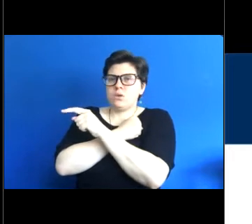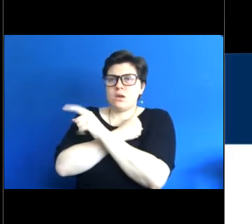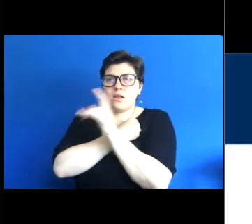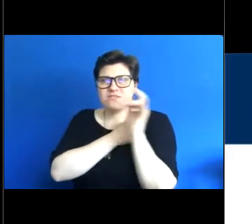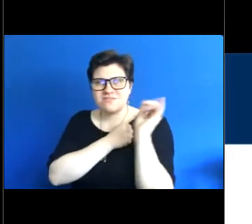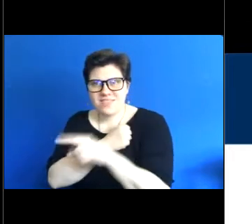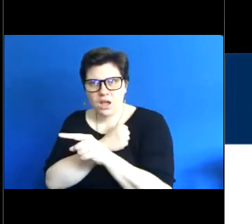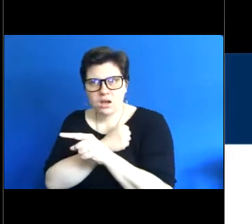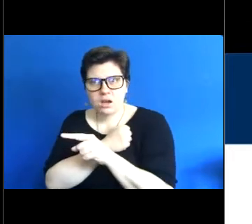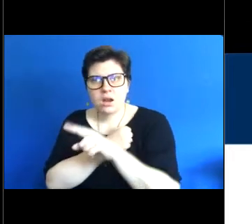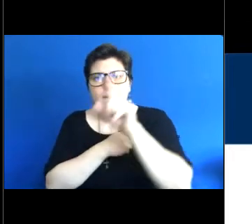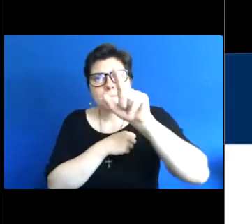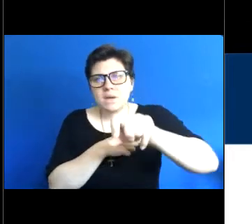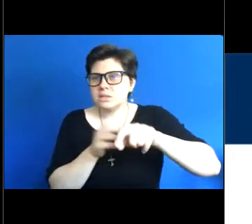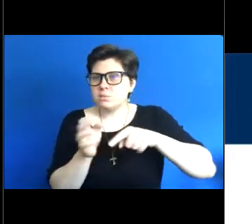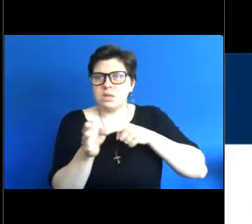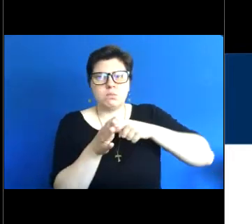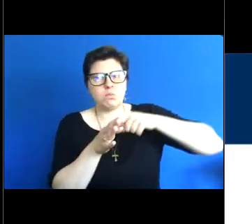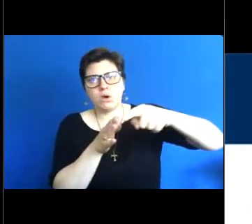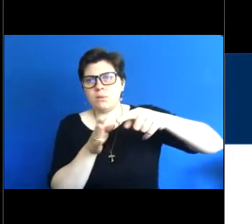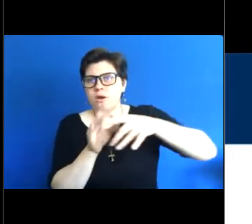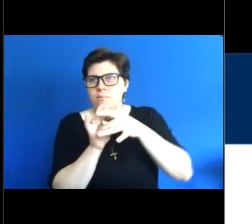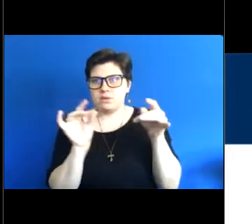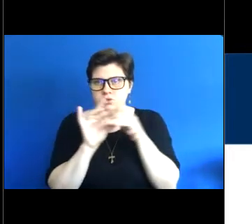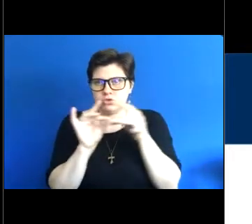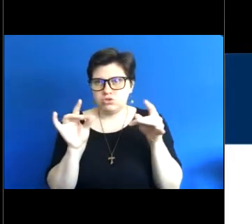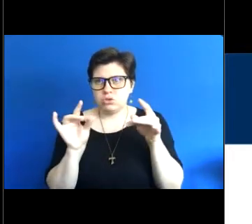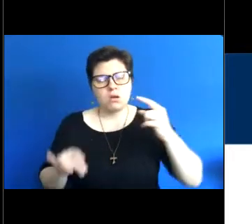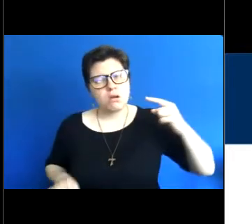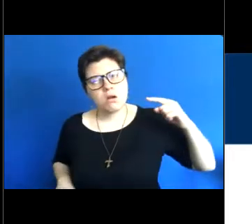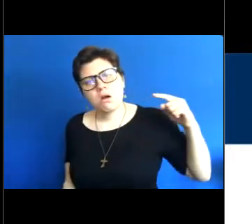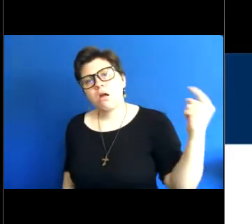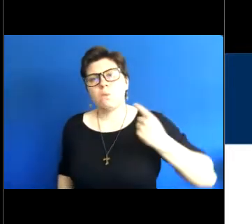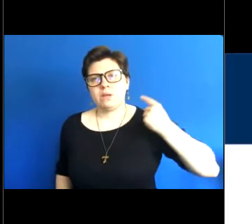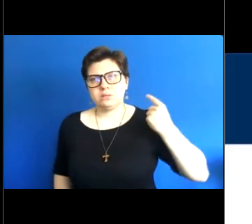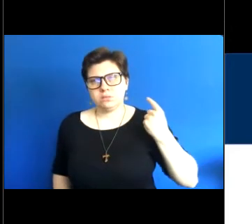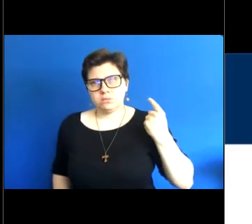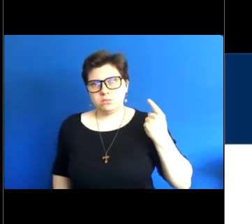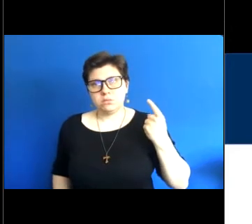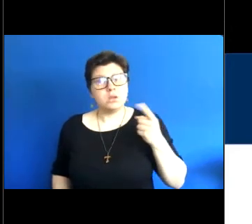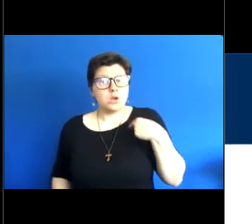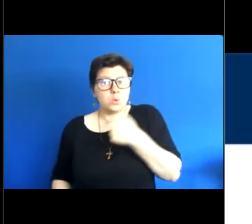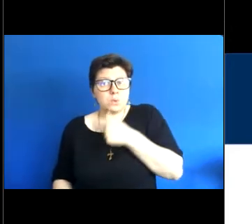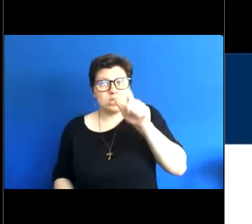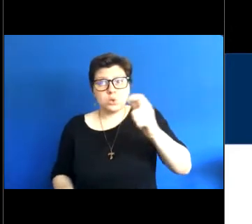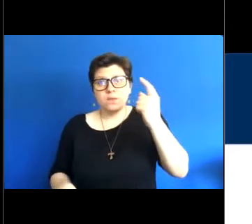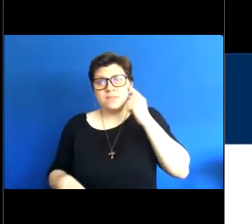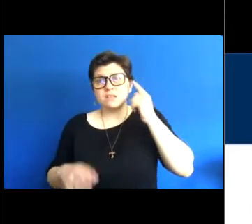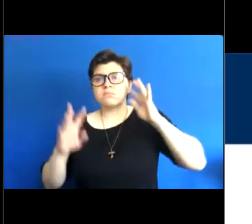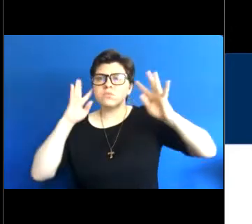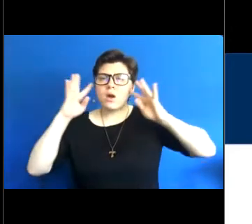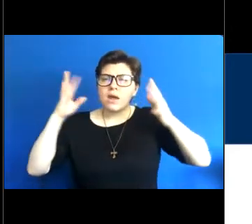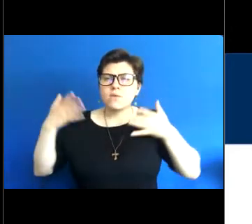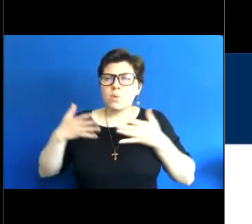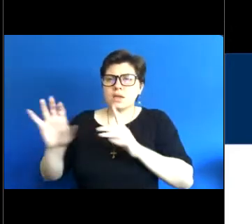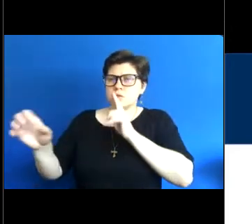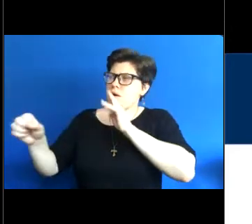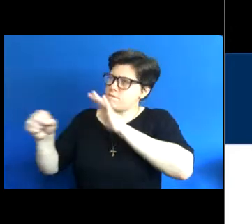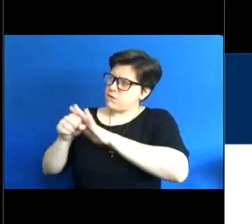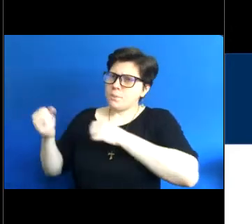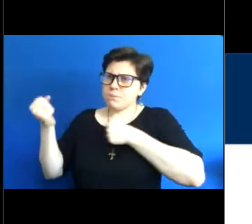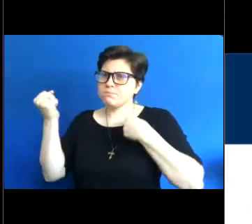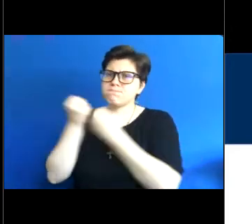the overwhelming message for our students at all times. And we need to think about different and creative ways to reaffirm that message